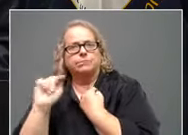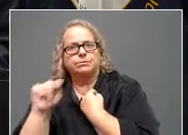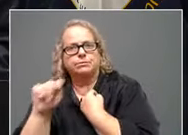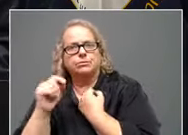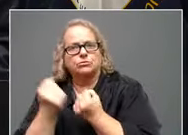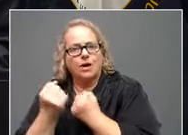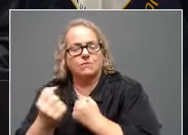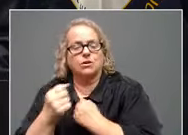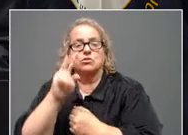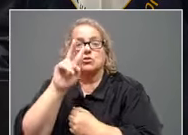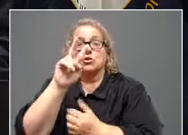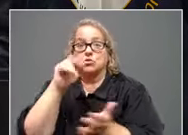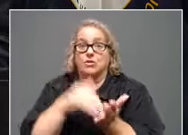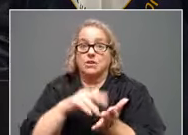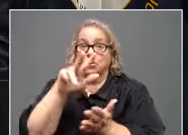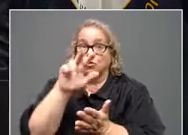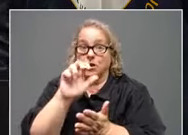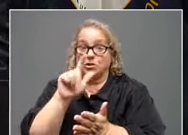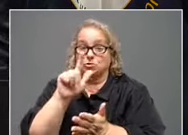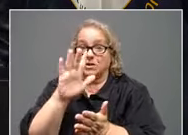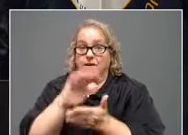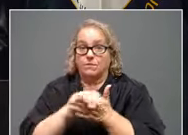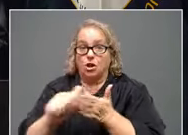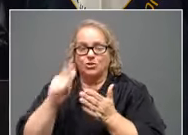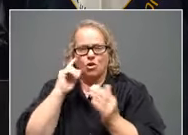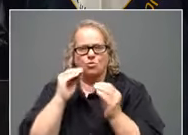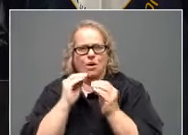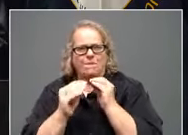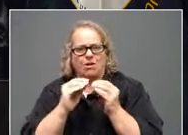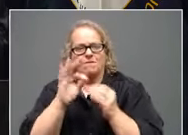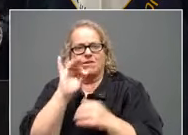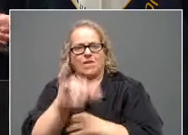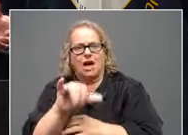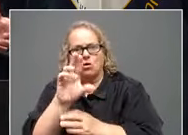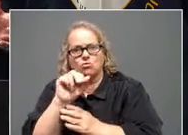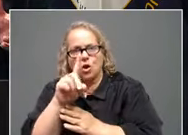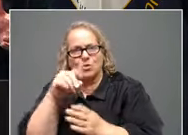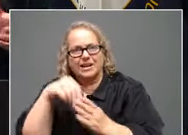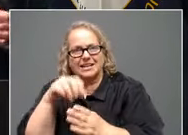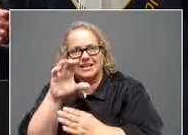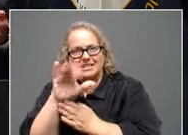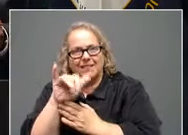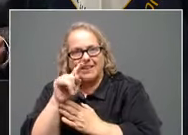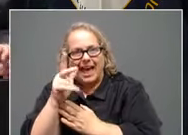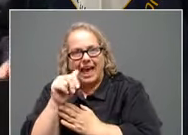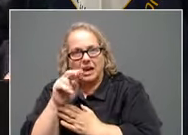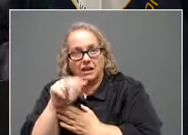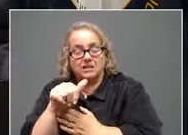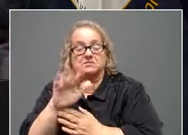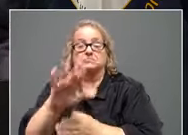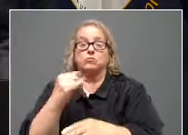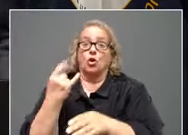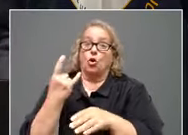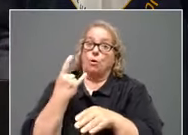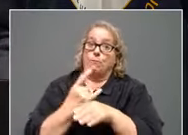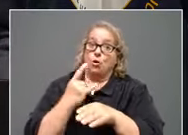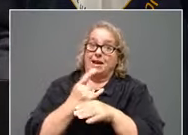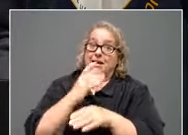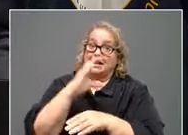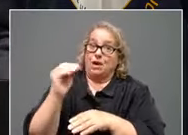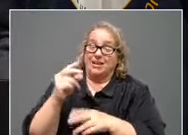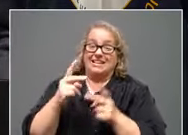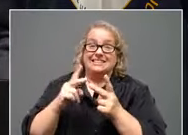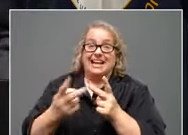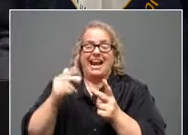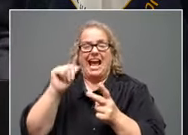$211,325 for repairs and stabilization of that road in Cynthiana. In Bourbon County, a second access road is badly